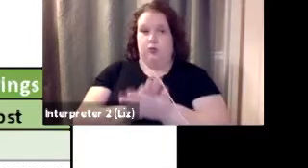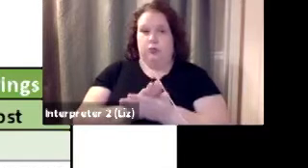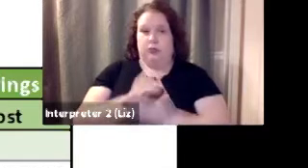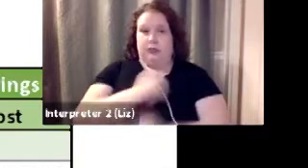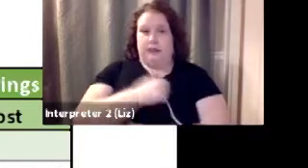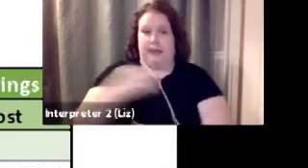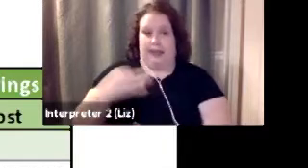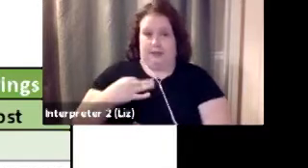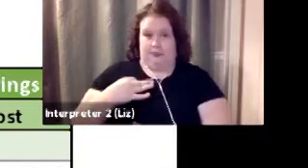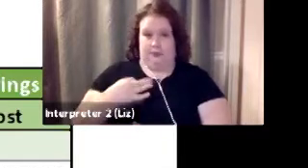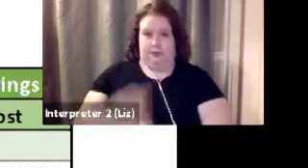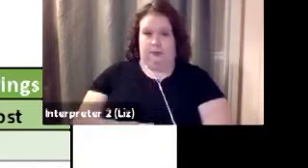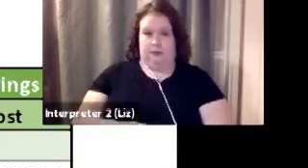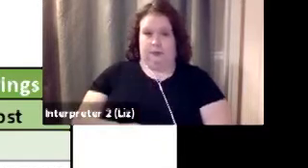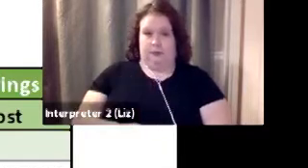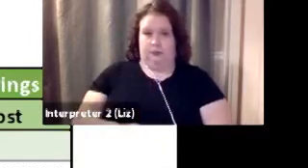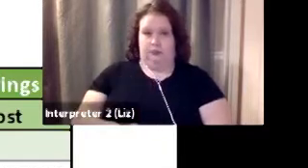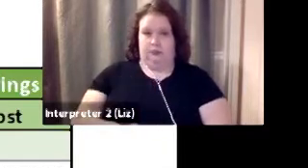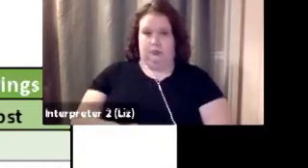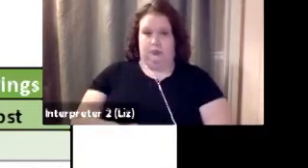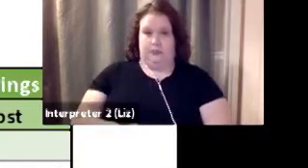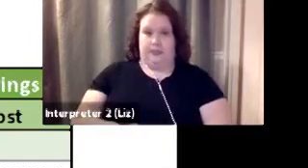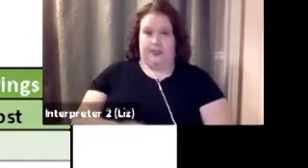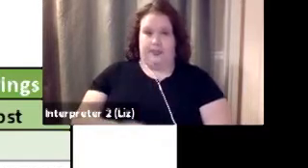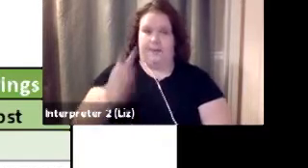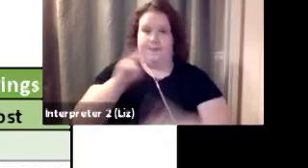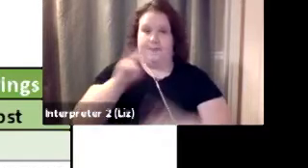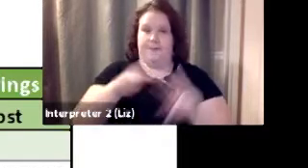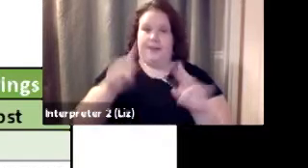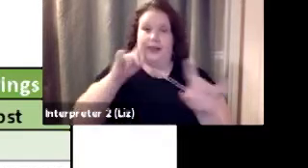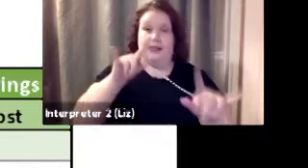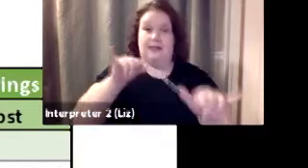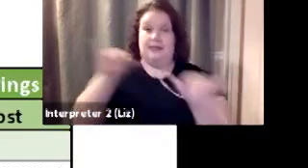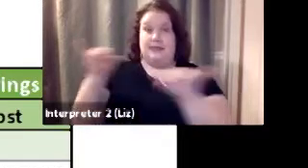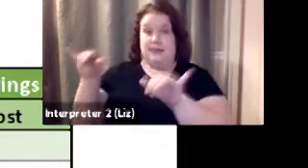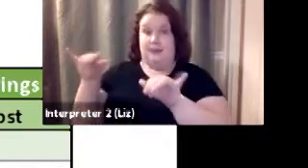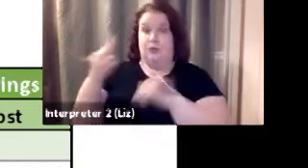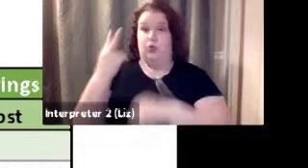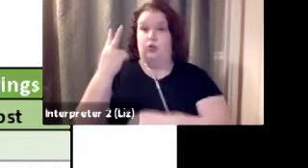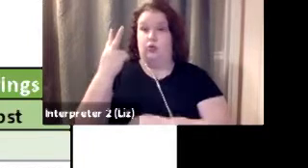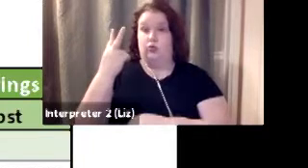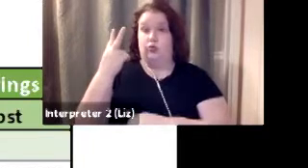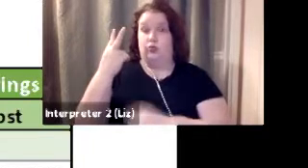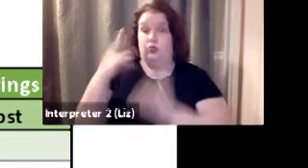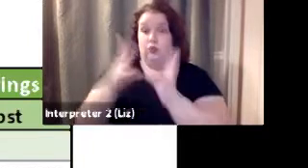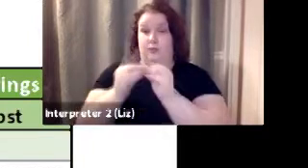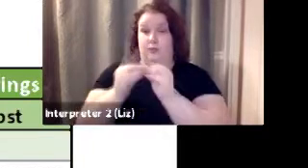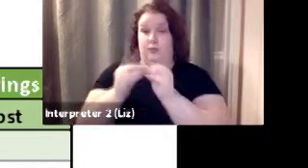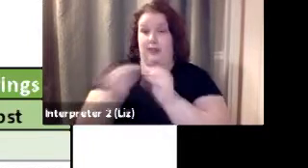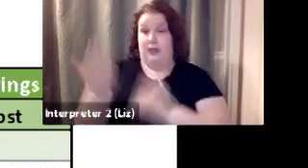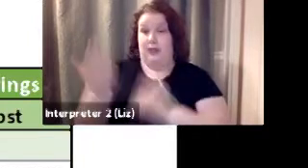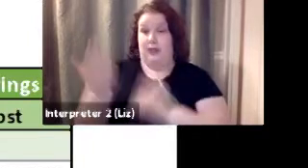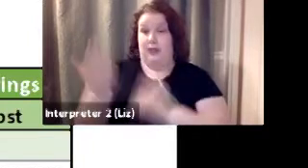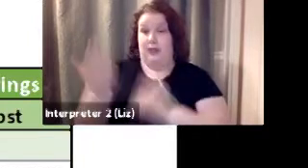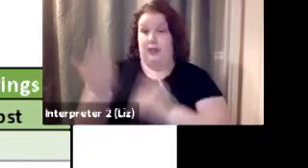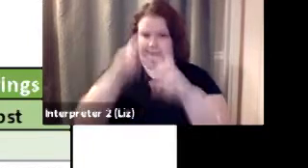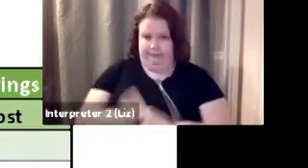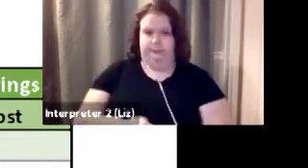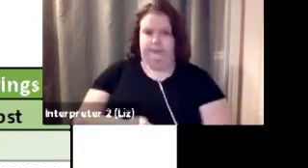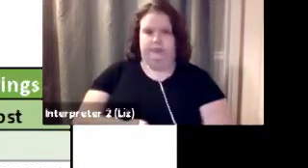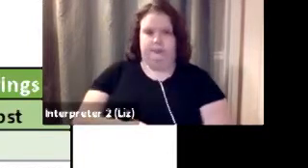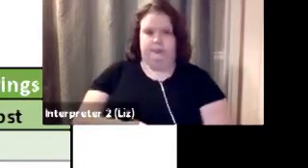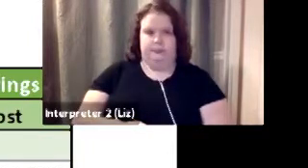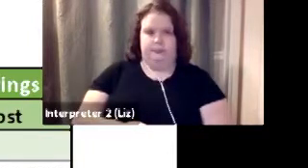see that this is similar information, uh, that was presented two meetings ago, as we look a little bit deeper. Uh, and so again, we'll